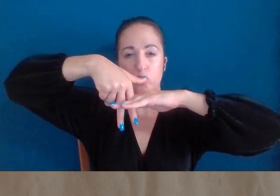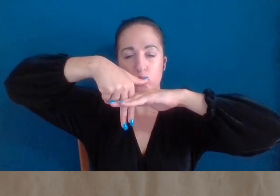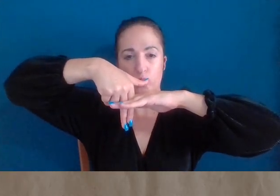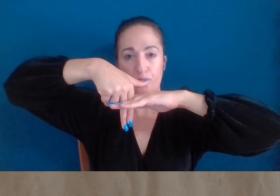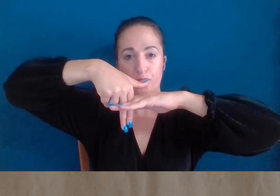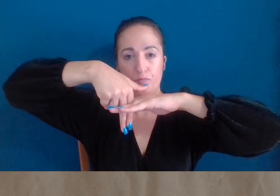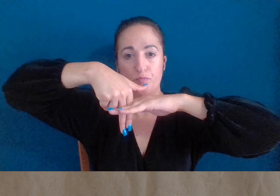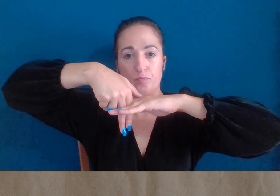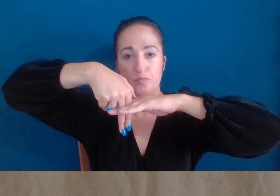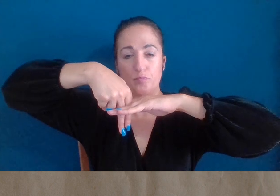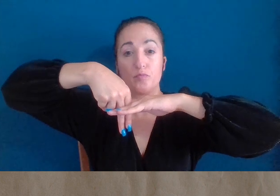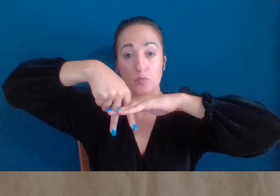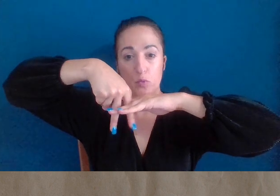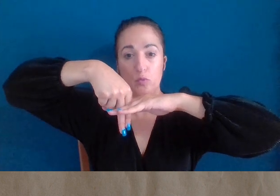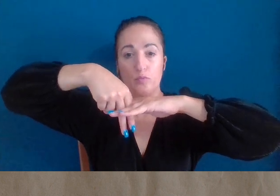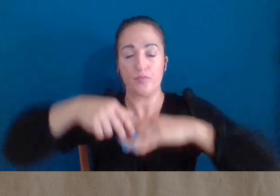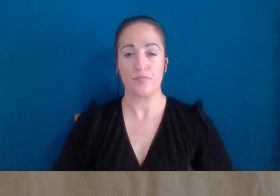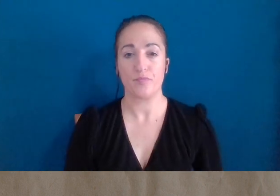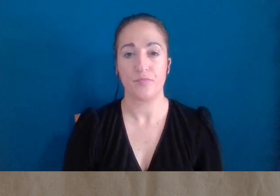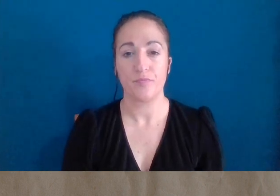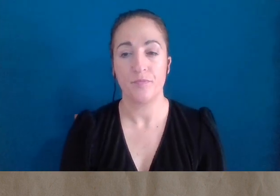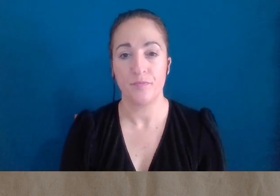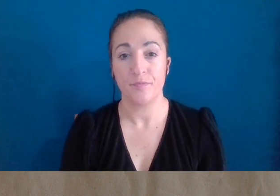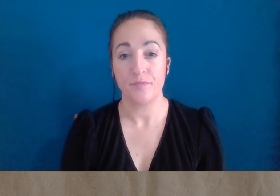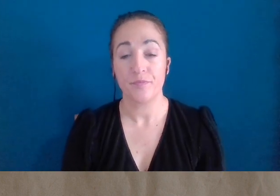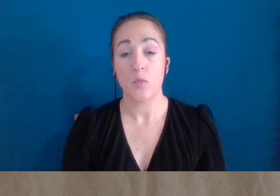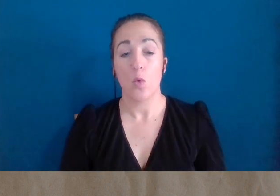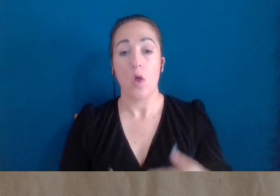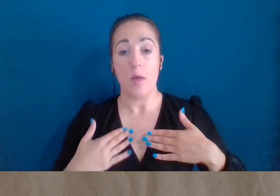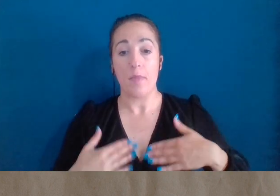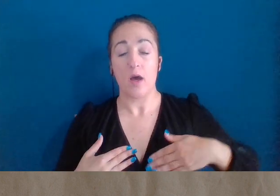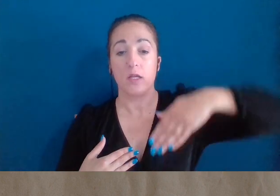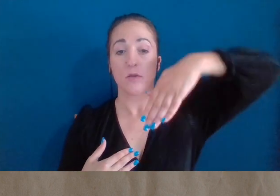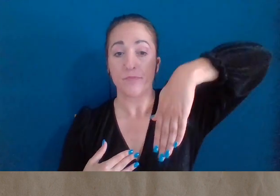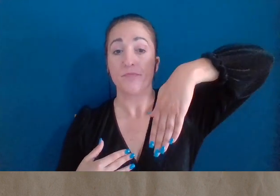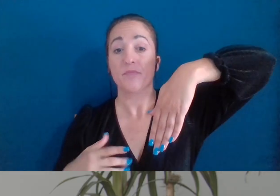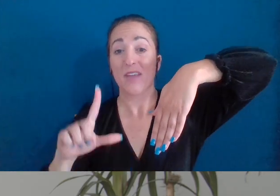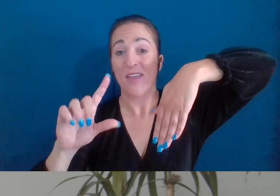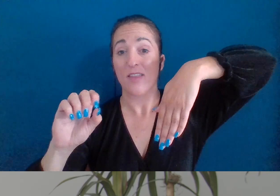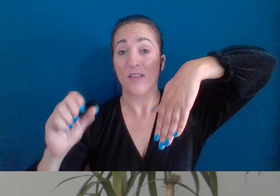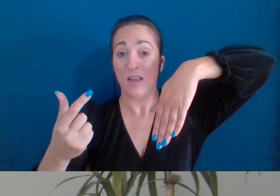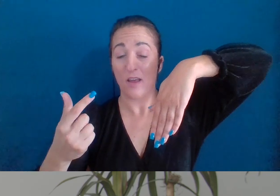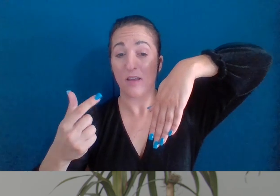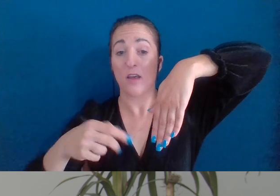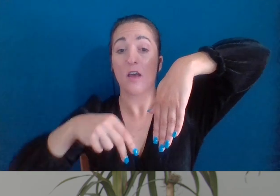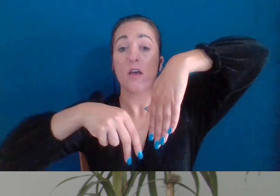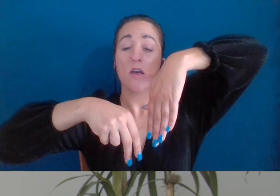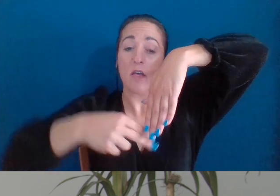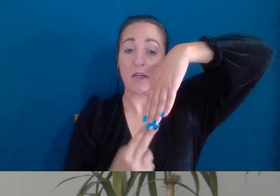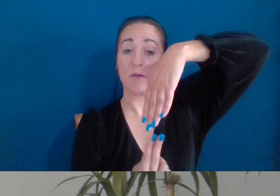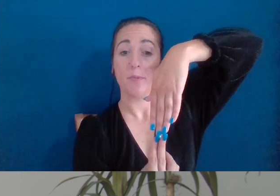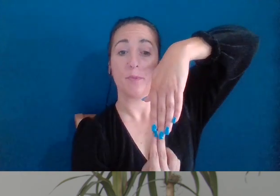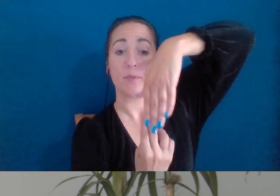put one of these long legs on the other side. So